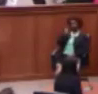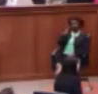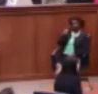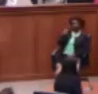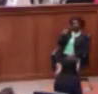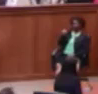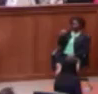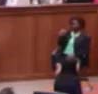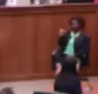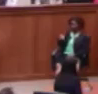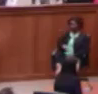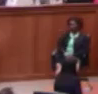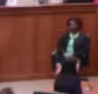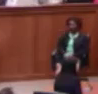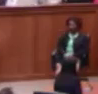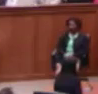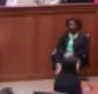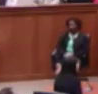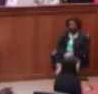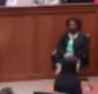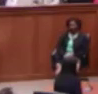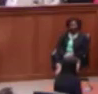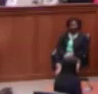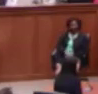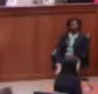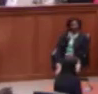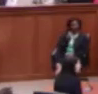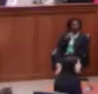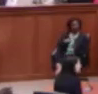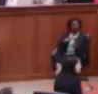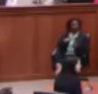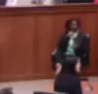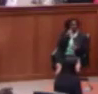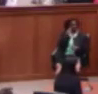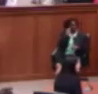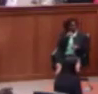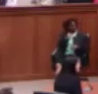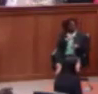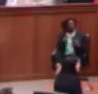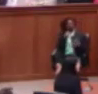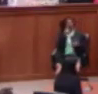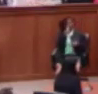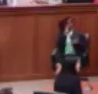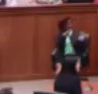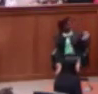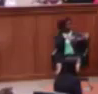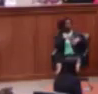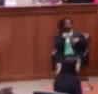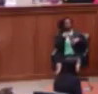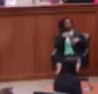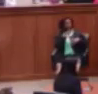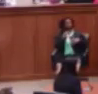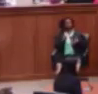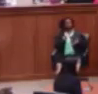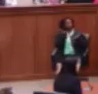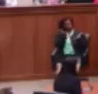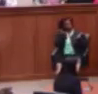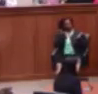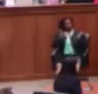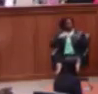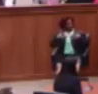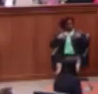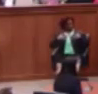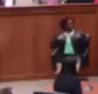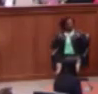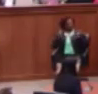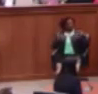Edmondson? I'm sorry. What's your first name again? Karen. Karen. You've raised a lot of concerns.